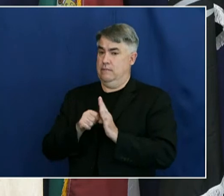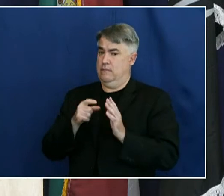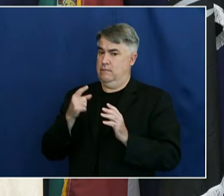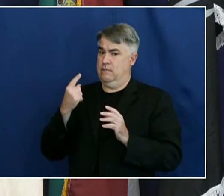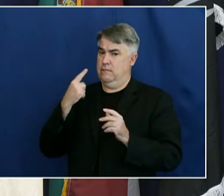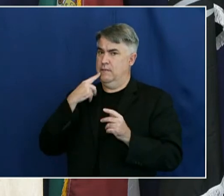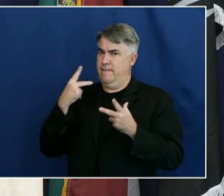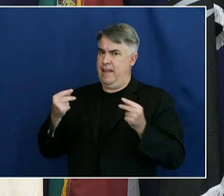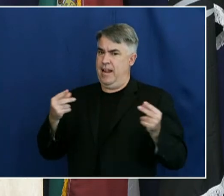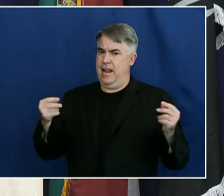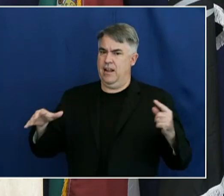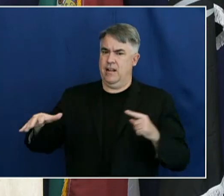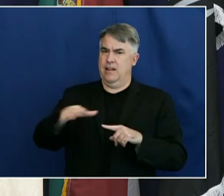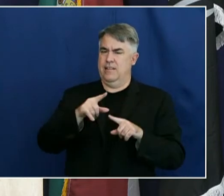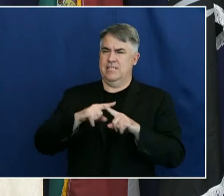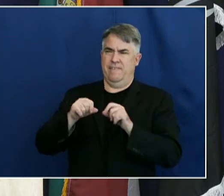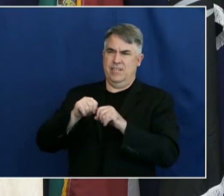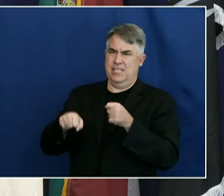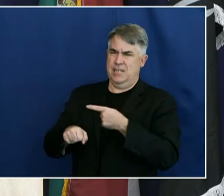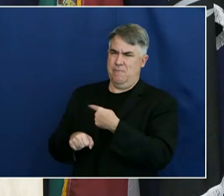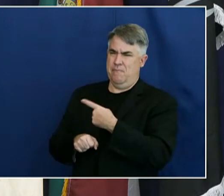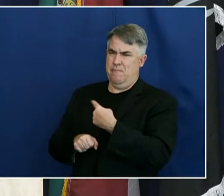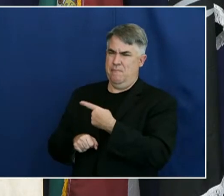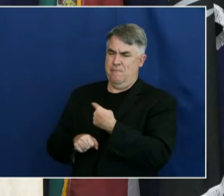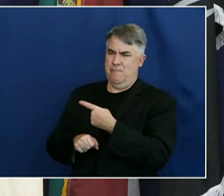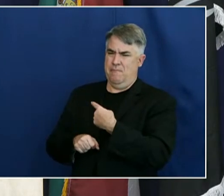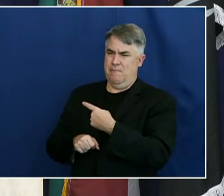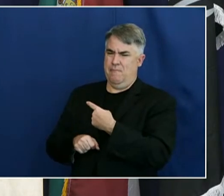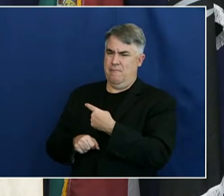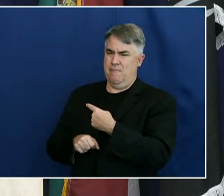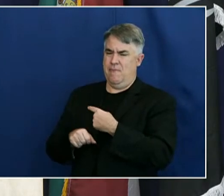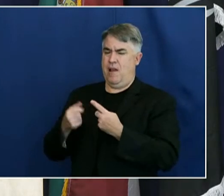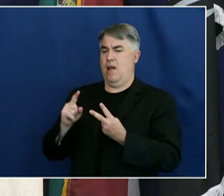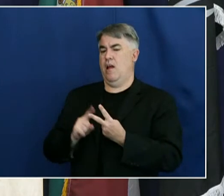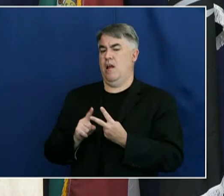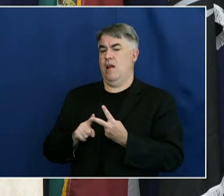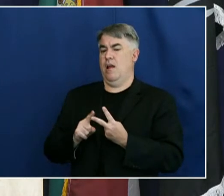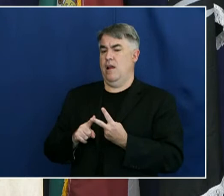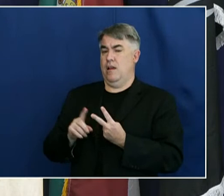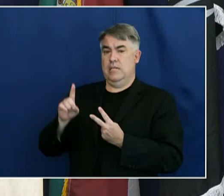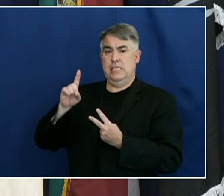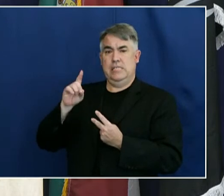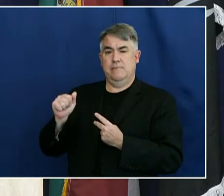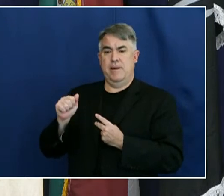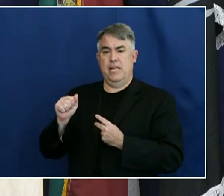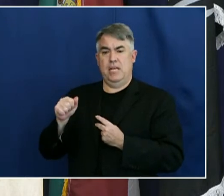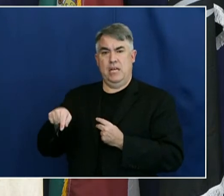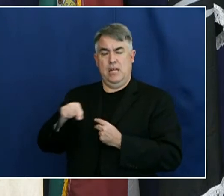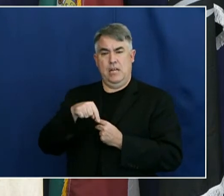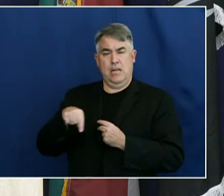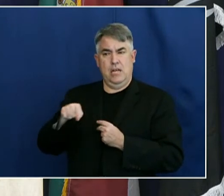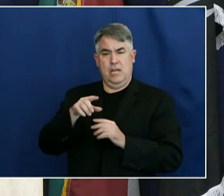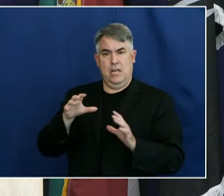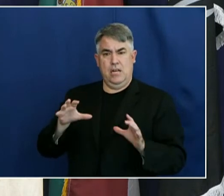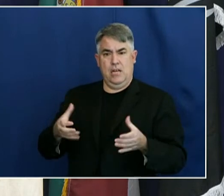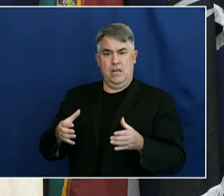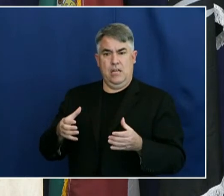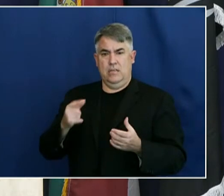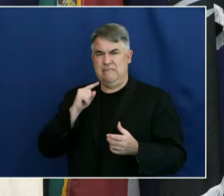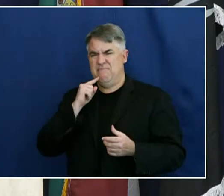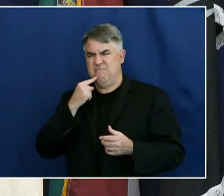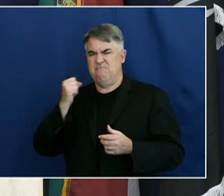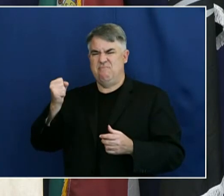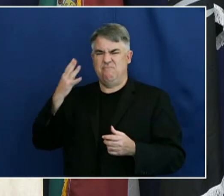if any, have been taken to ensure that people with disabilities and those with the most serious medical conditions listed by the state don't get crowded